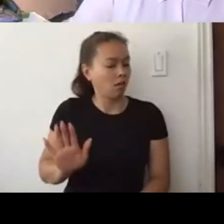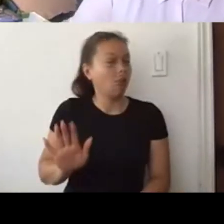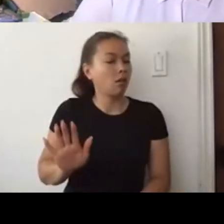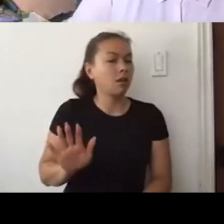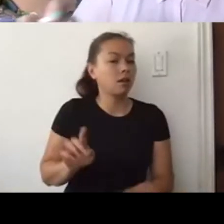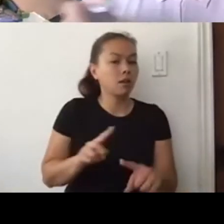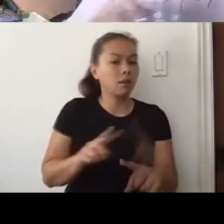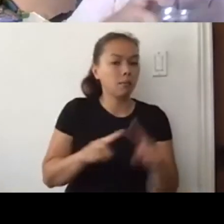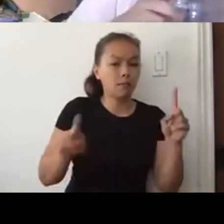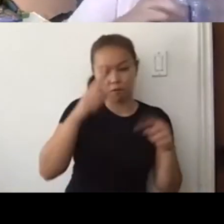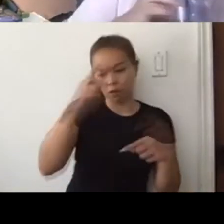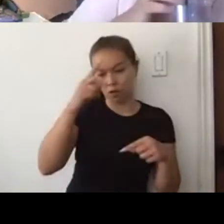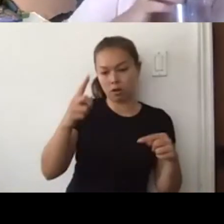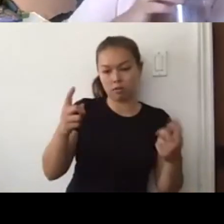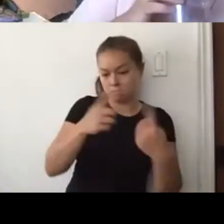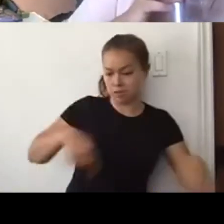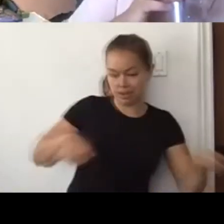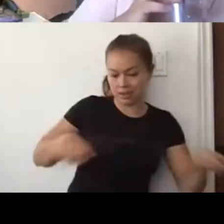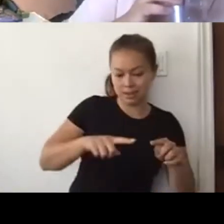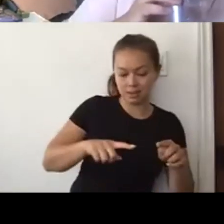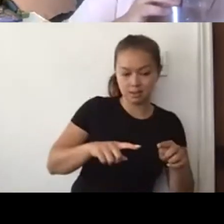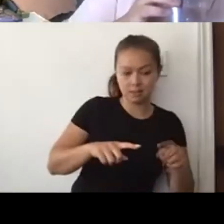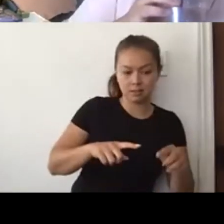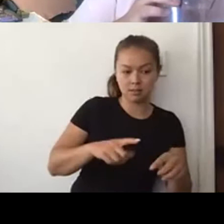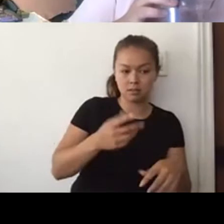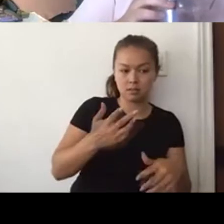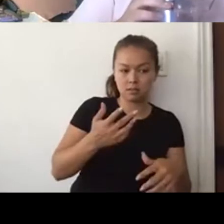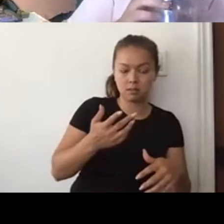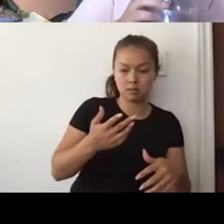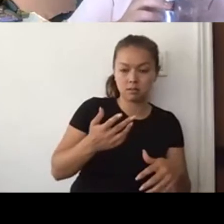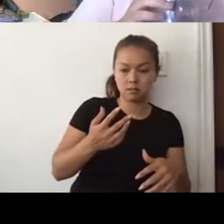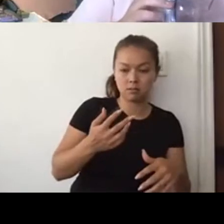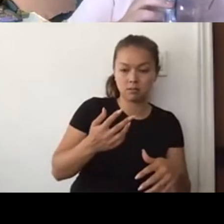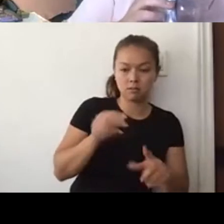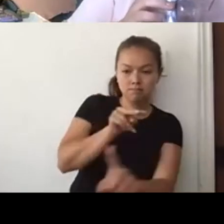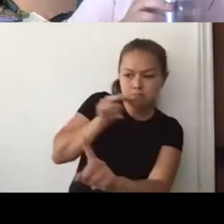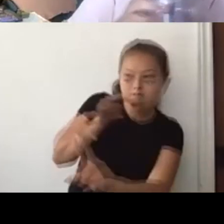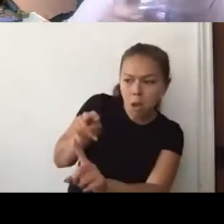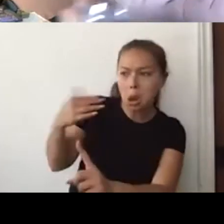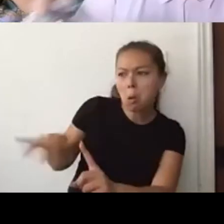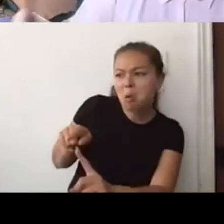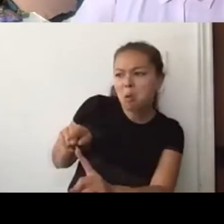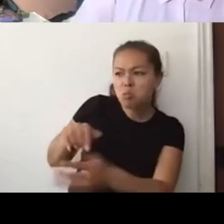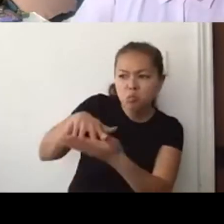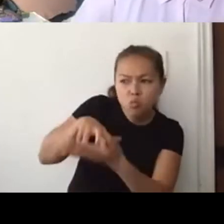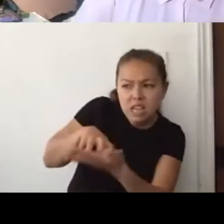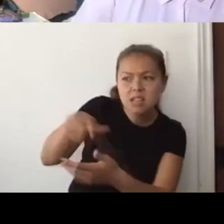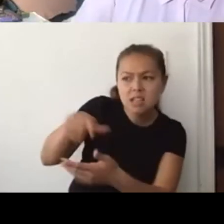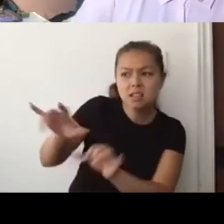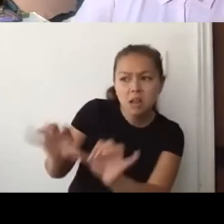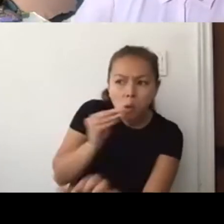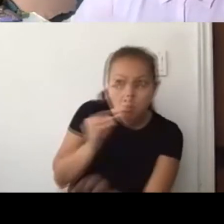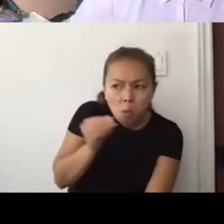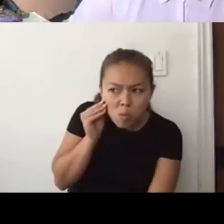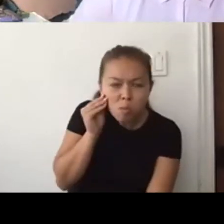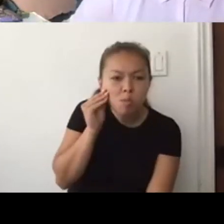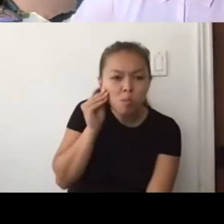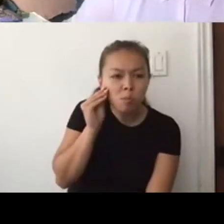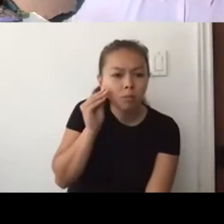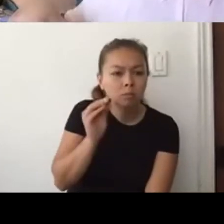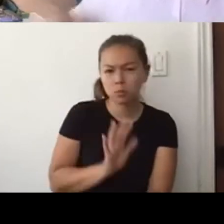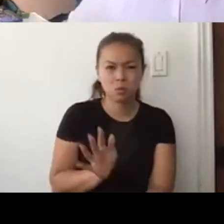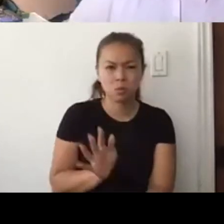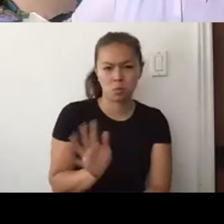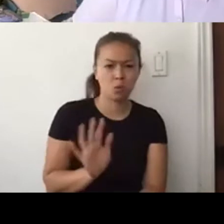like a weak thing for a man to do. We acknowledge the existence of masculinity and femininity within somebody